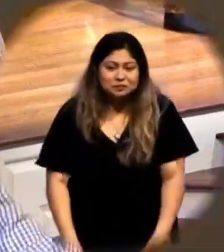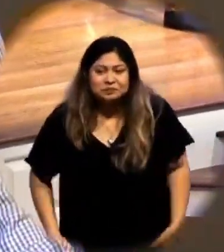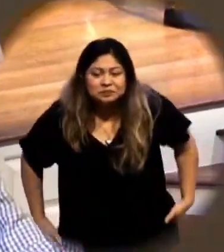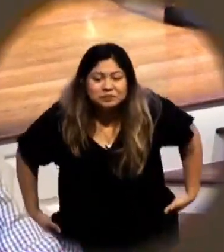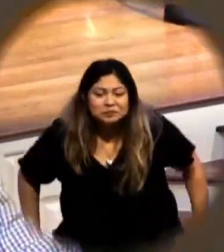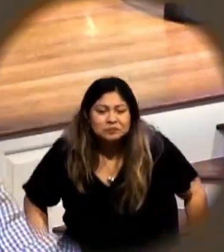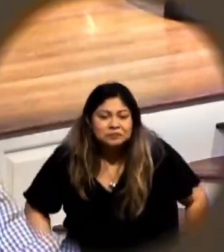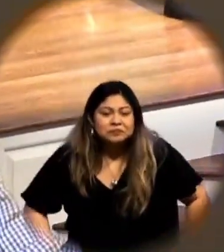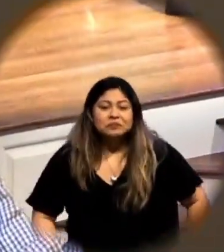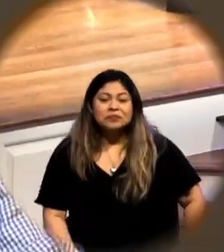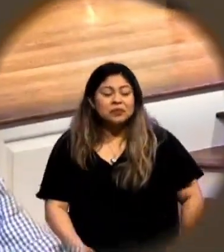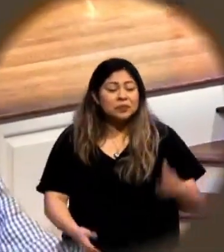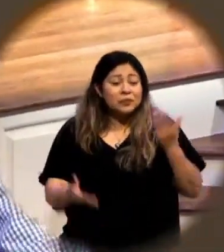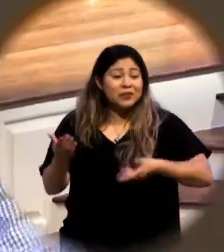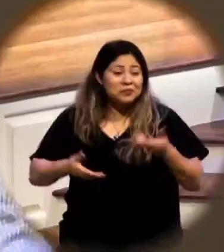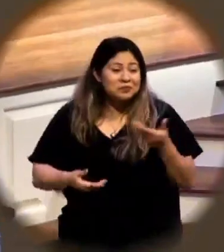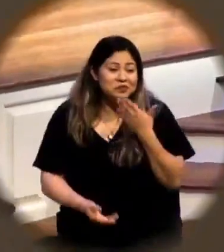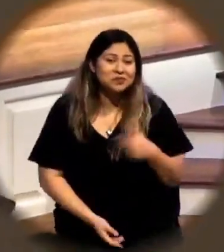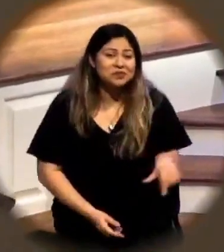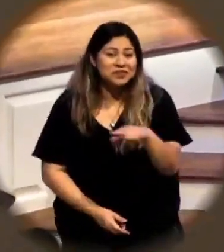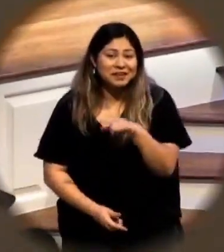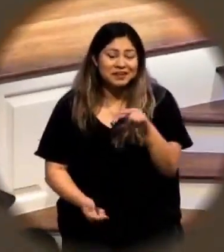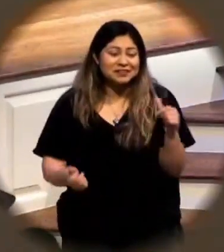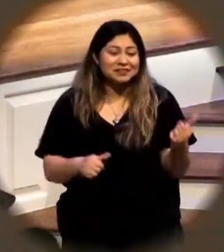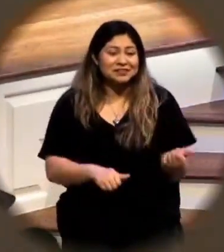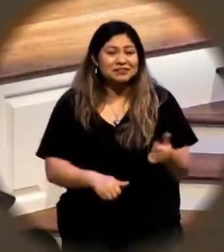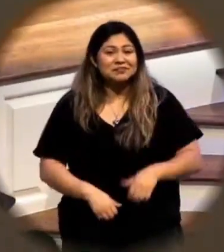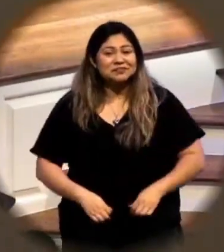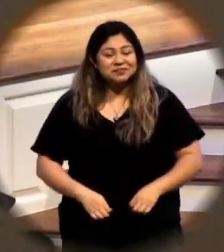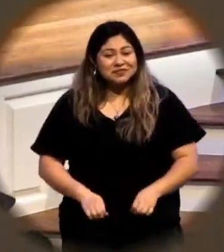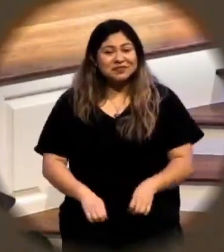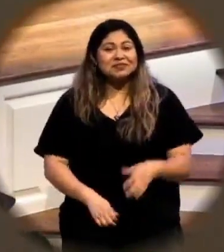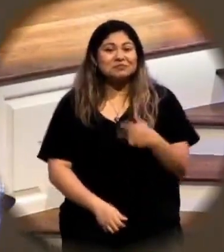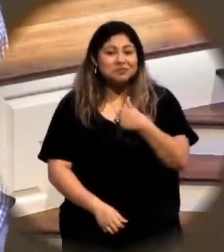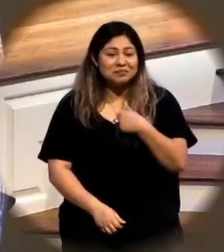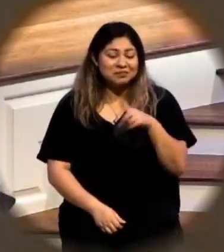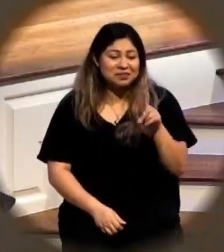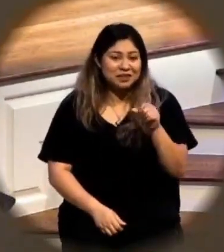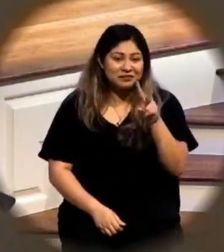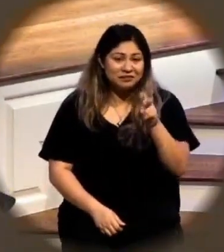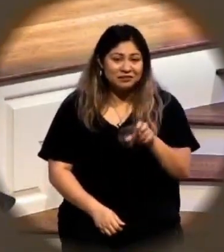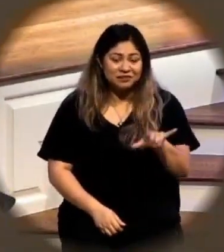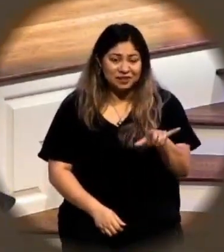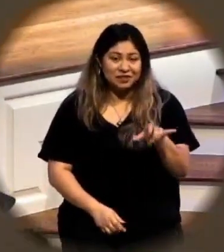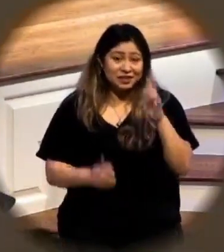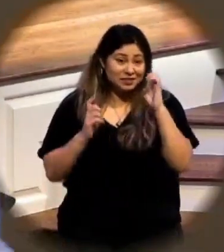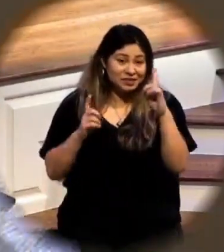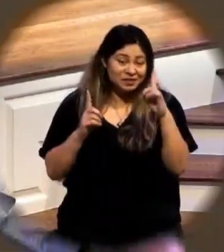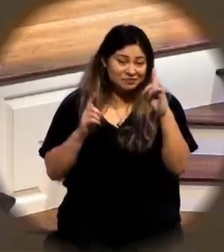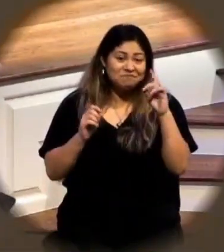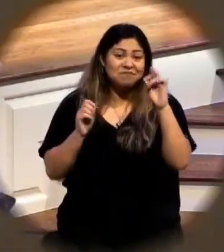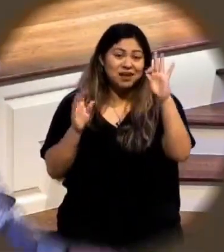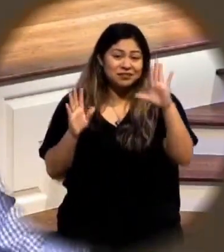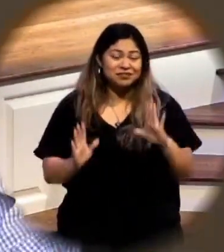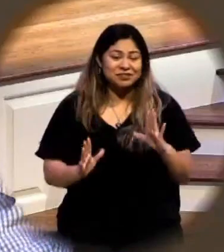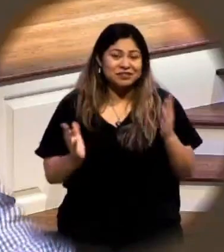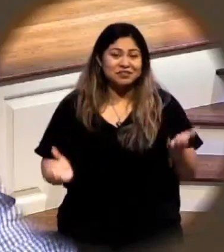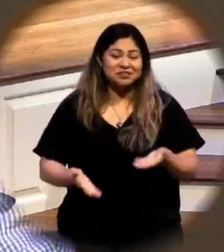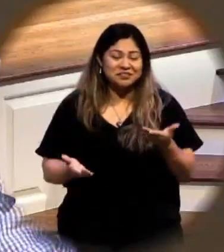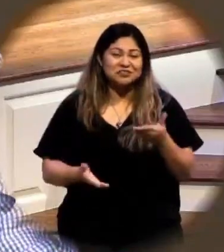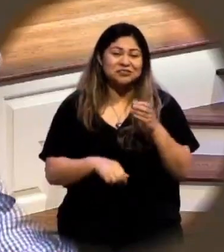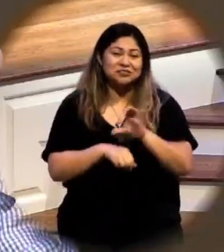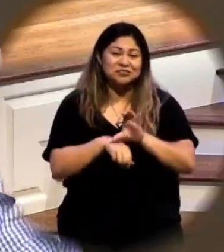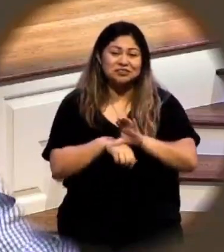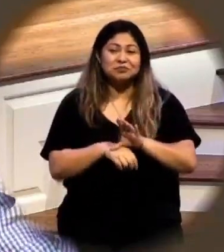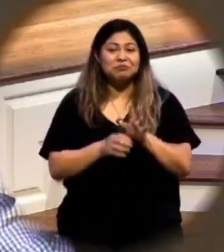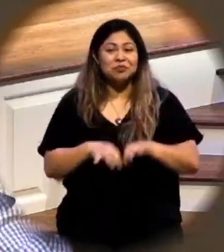Sugar Land Baptist Church this morning. My name is Davey Gibson. I'm the education and discipleship pastor here at the church, and it is so important that you